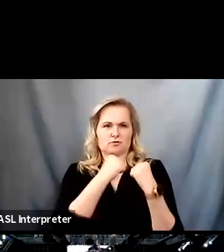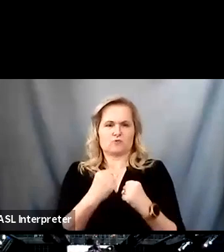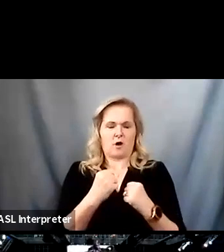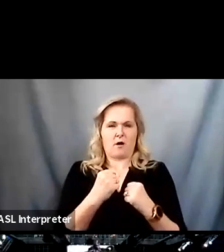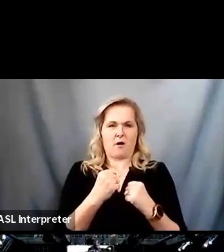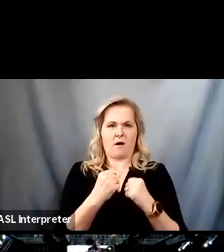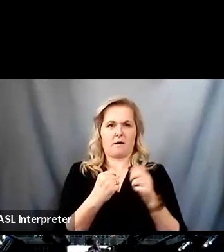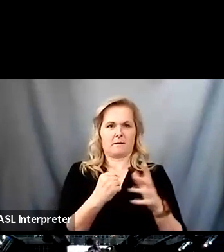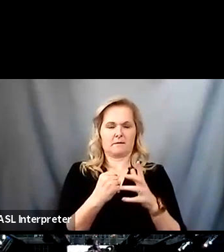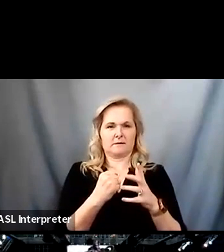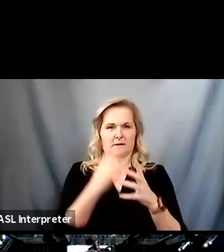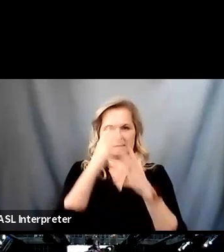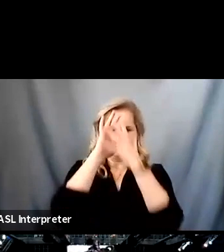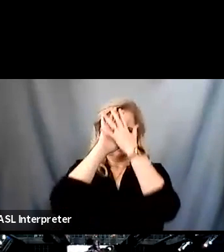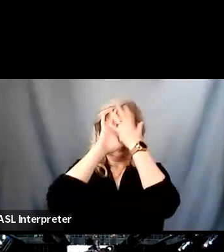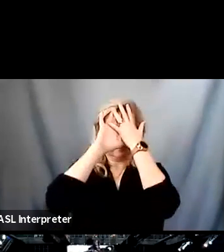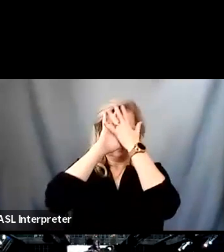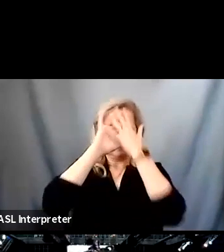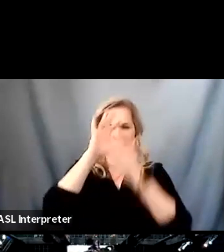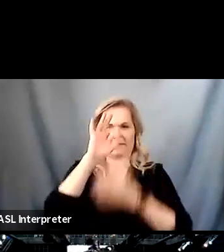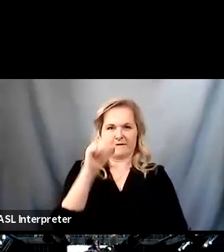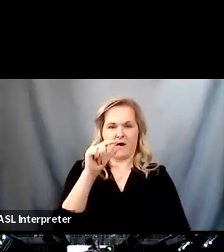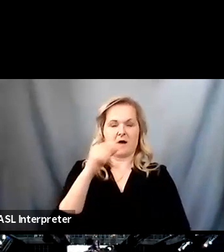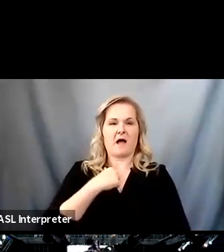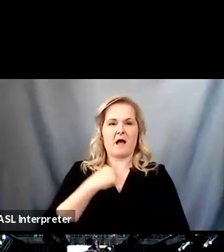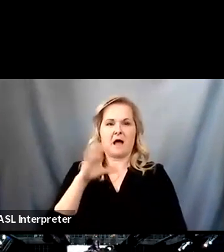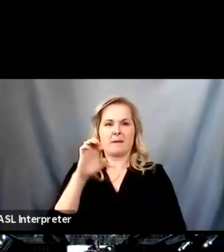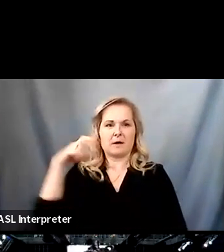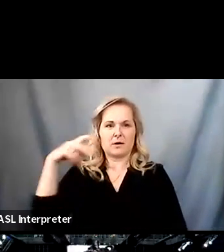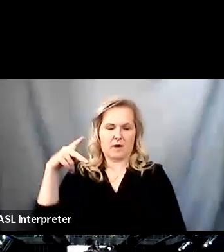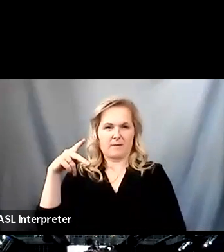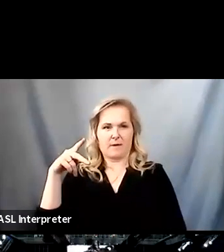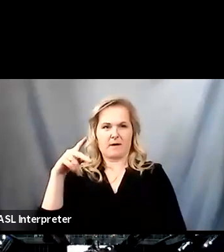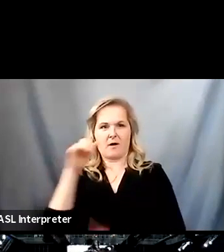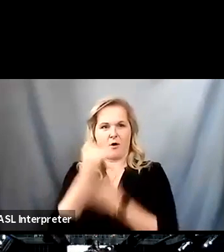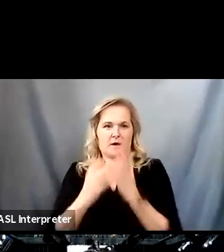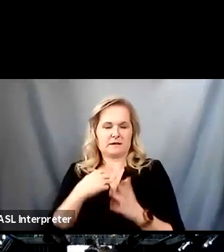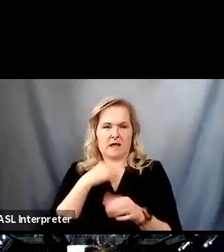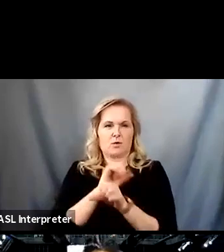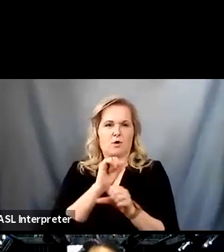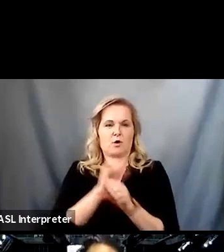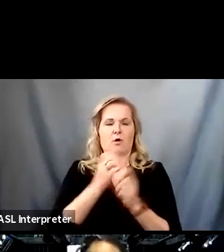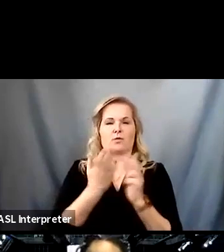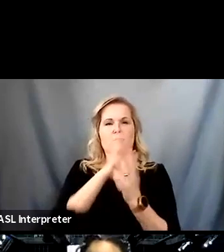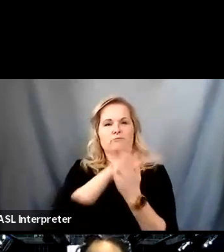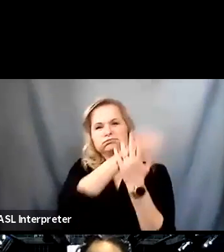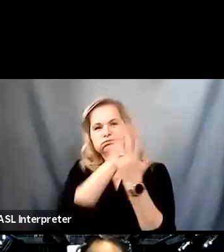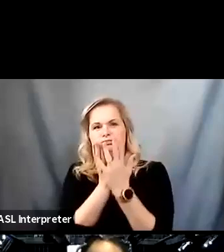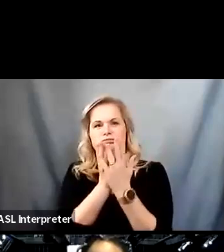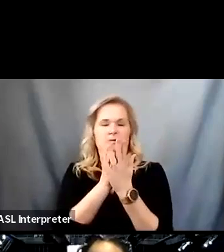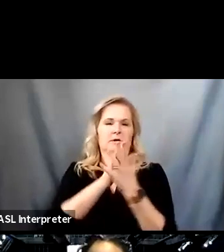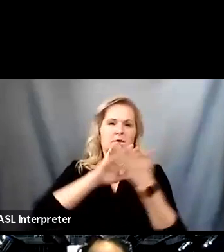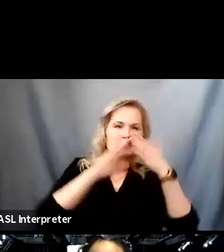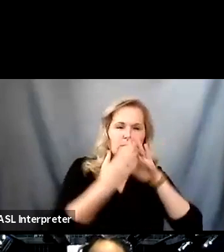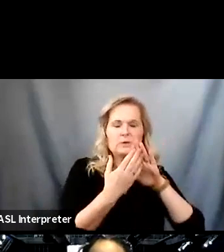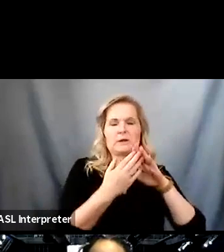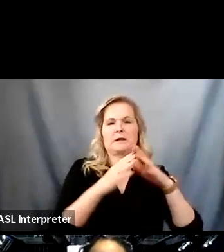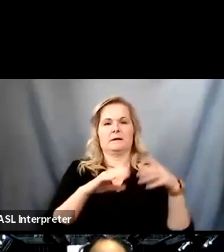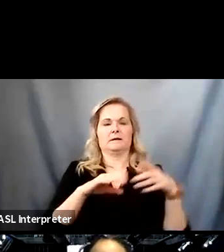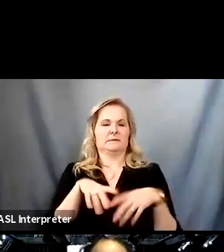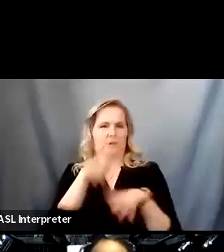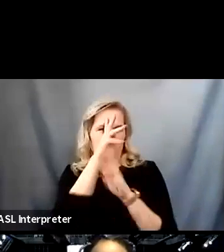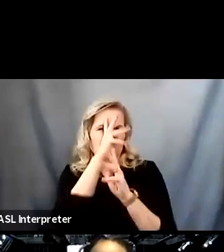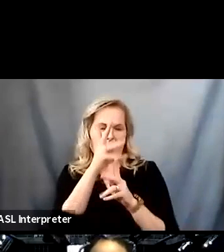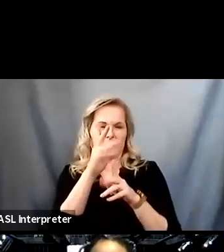fog. I'm a Crip Mad artist who works across community and creative practice.